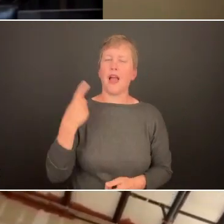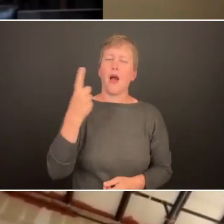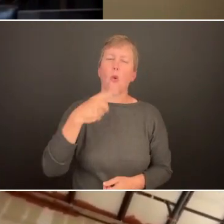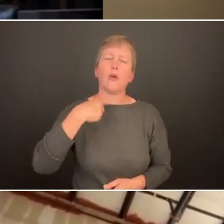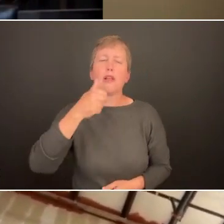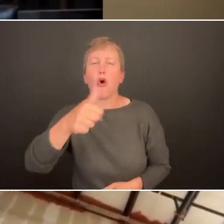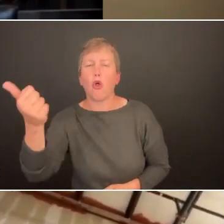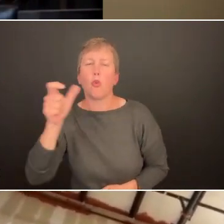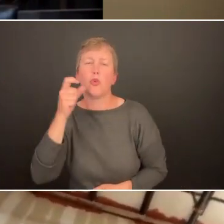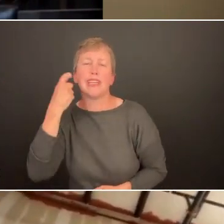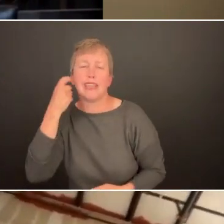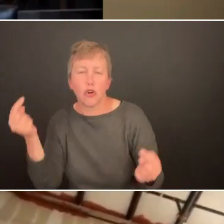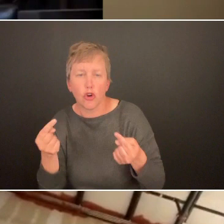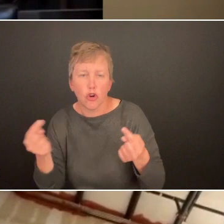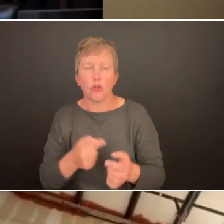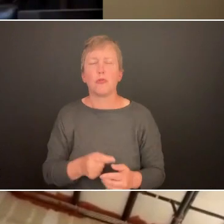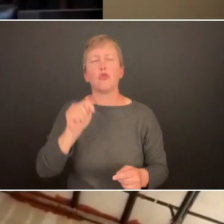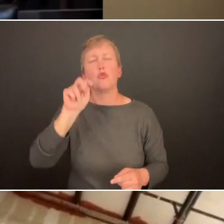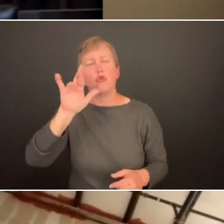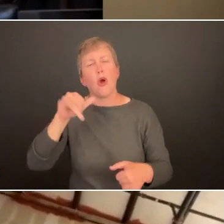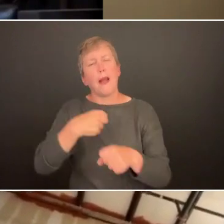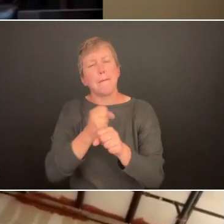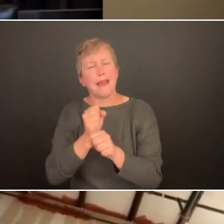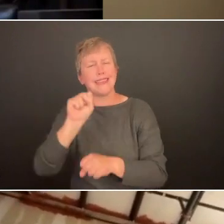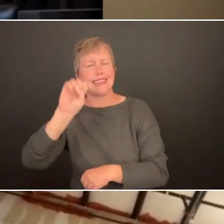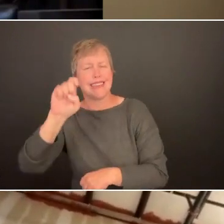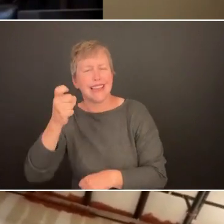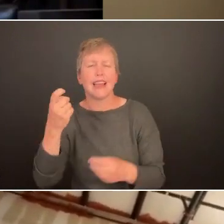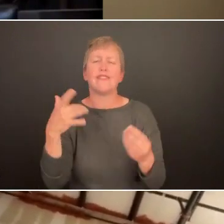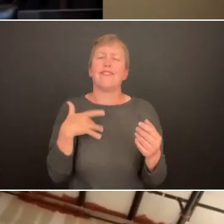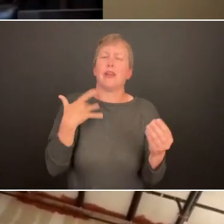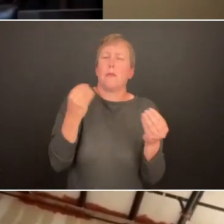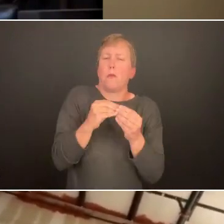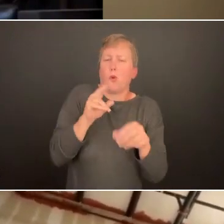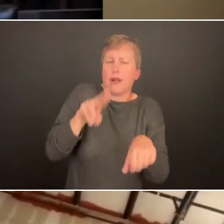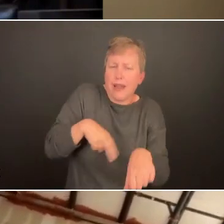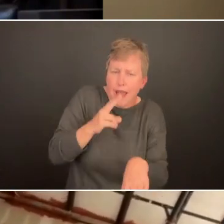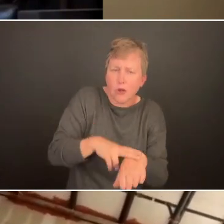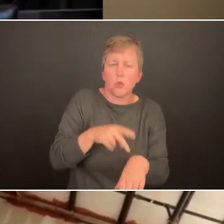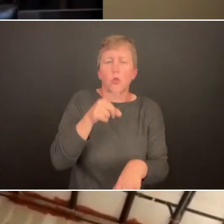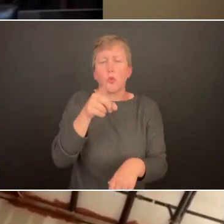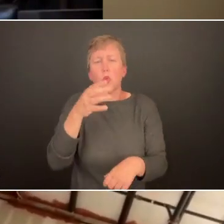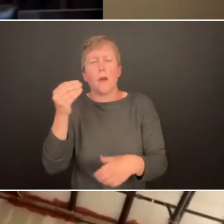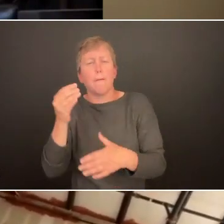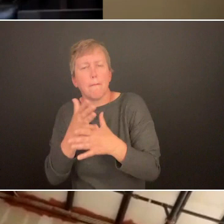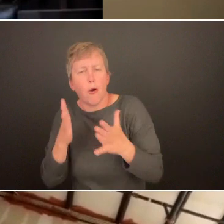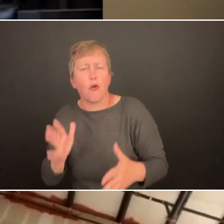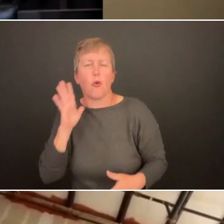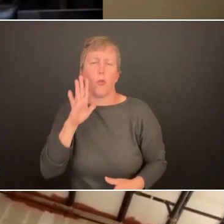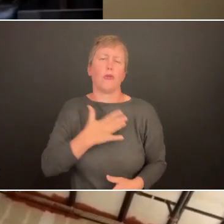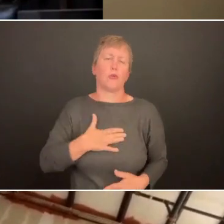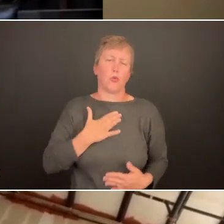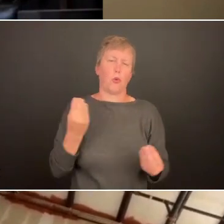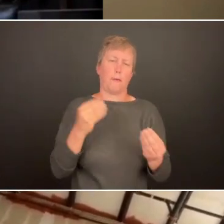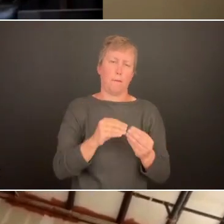injury. So that's what I tell individuals with new injuries, is that trying to make it as